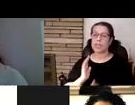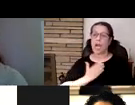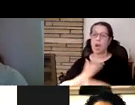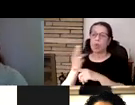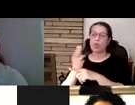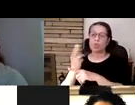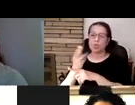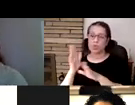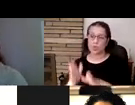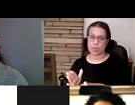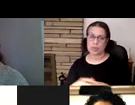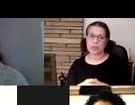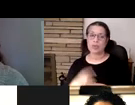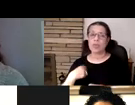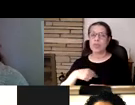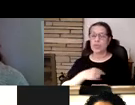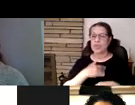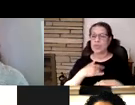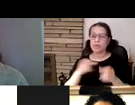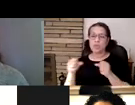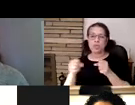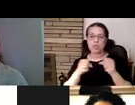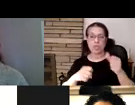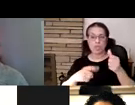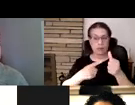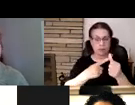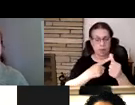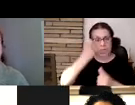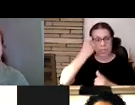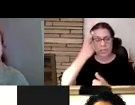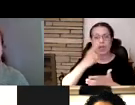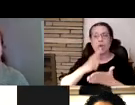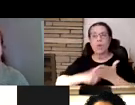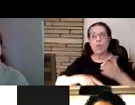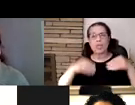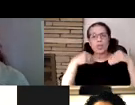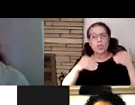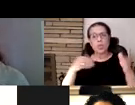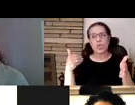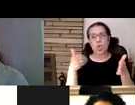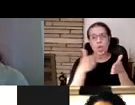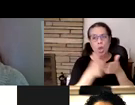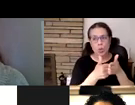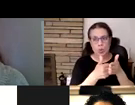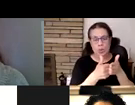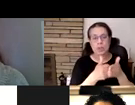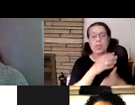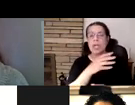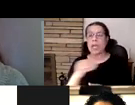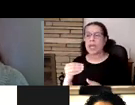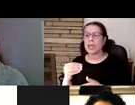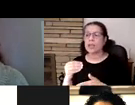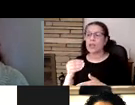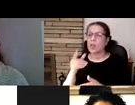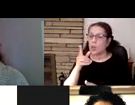we've created a retailer strategy to, one, understand what retailers are near our proposed locations, and two, prioritize retailers who